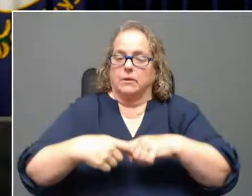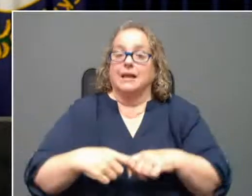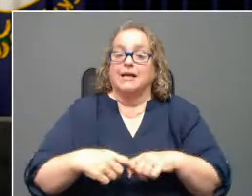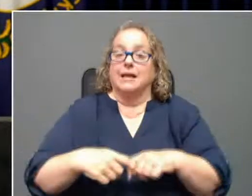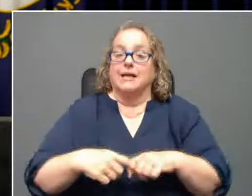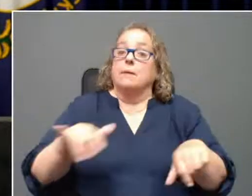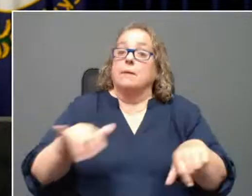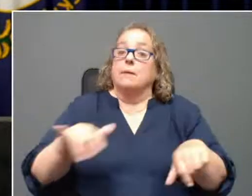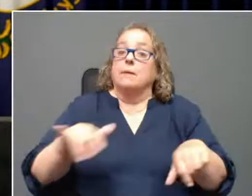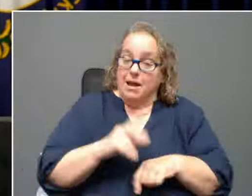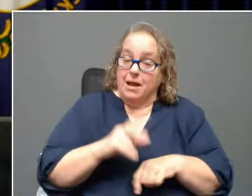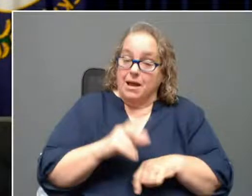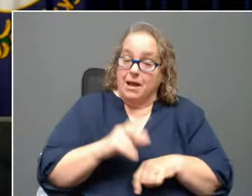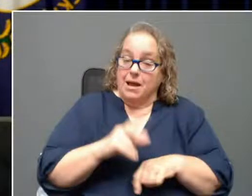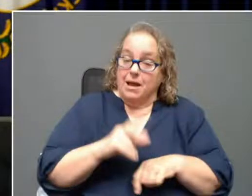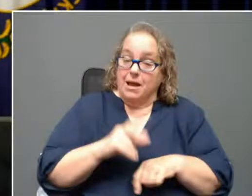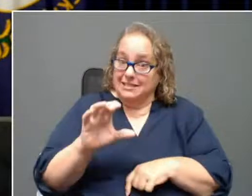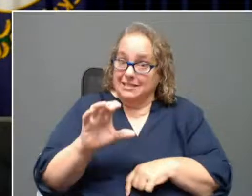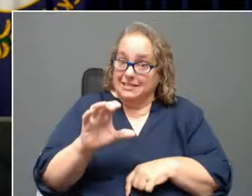KYTC has allocated more than 100